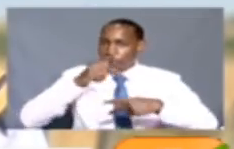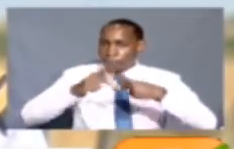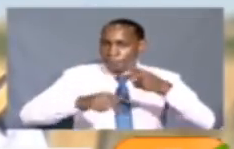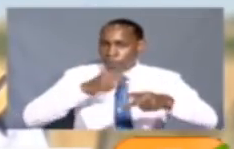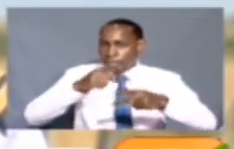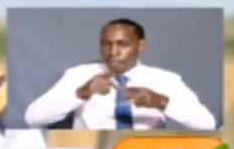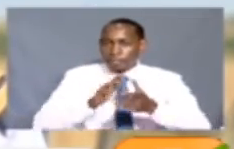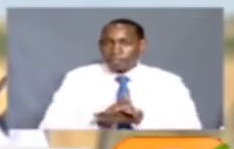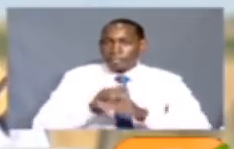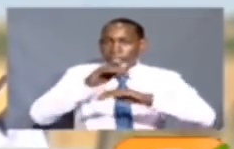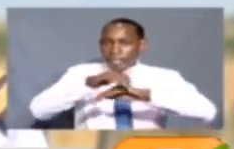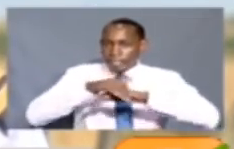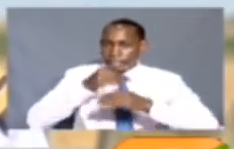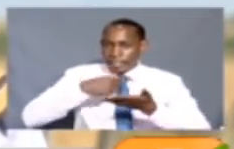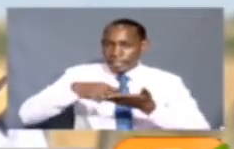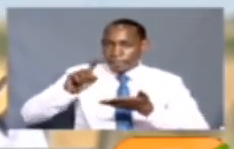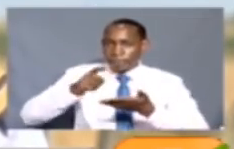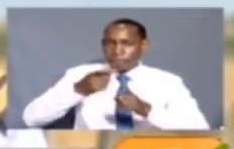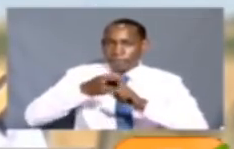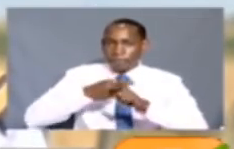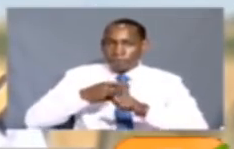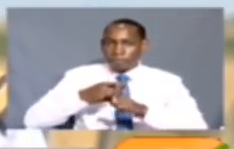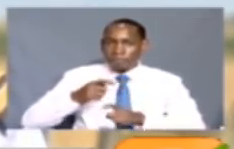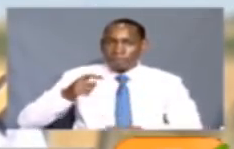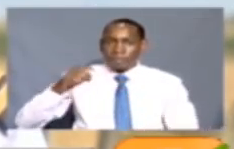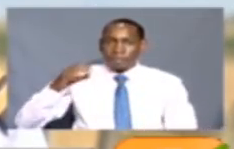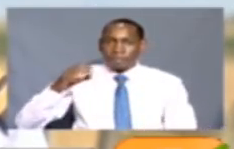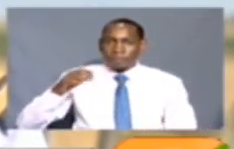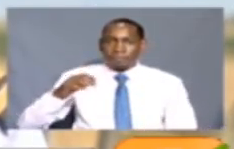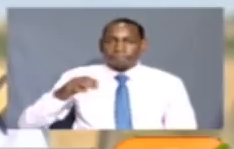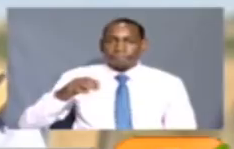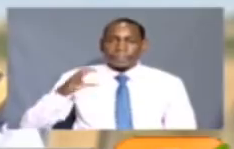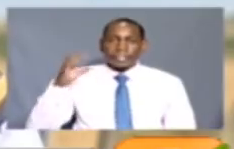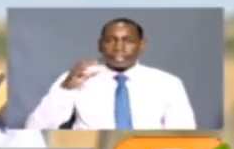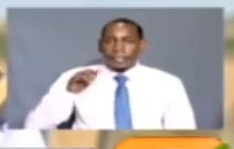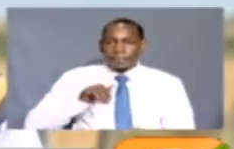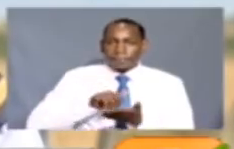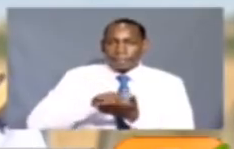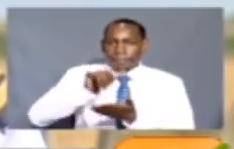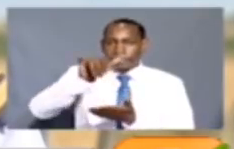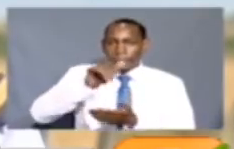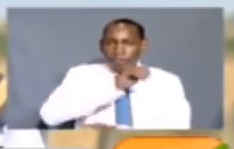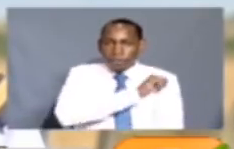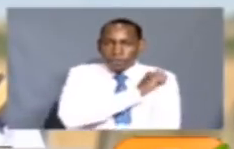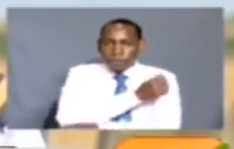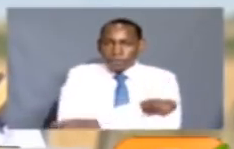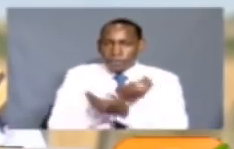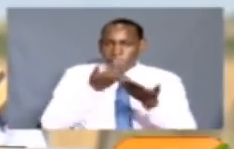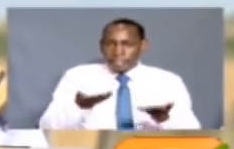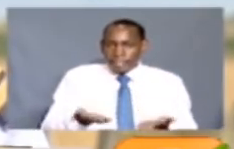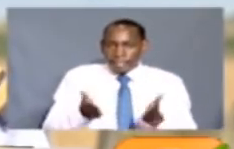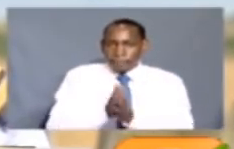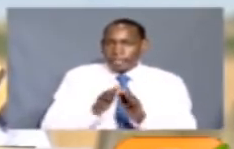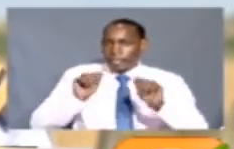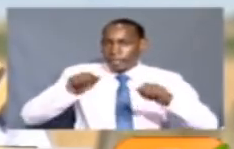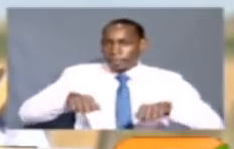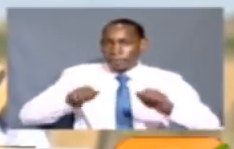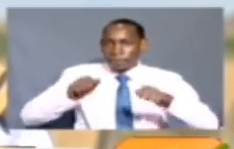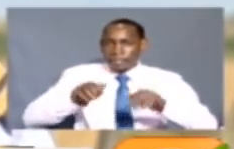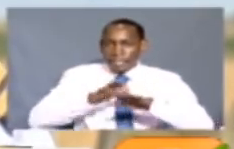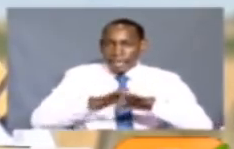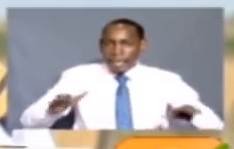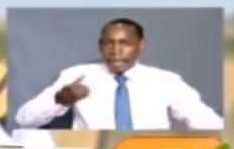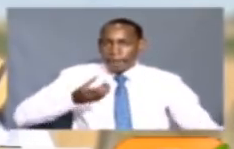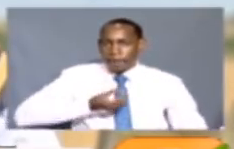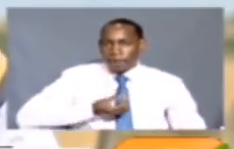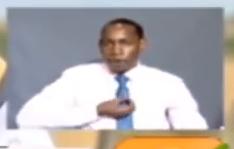of getting approvals from the Civil Aviation Authority here, and very, very likely the